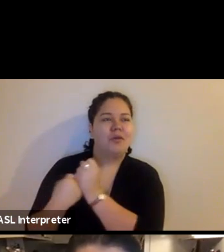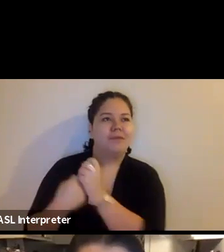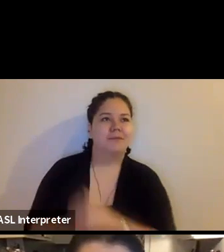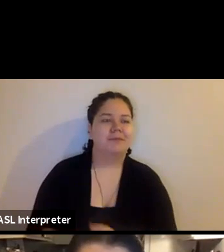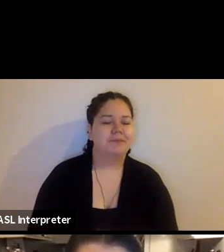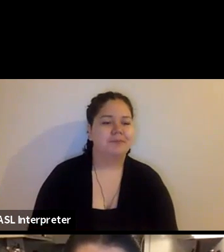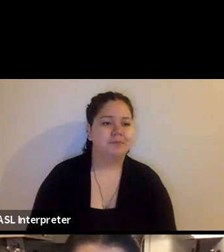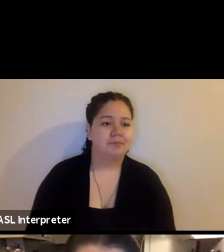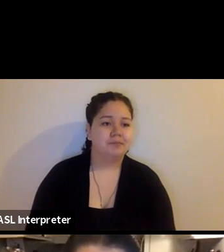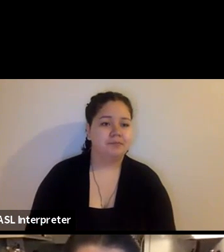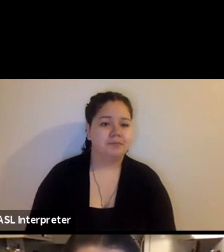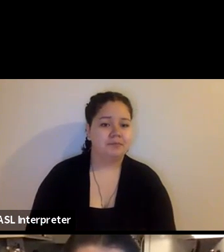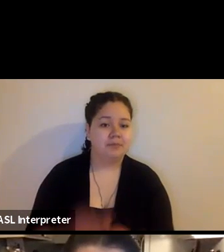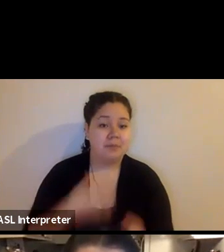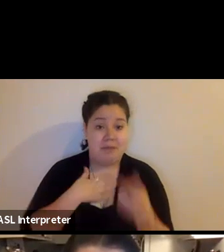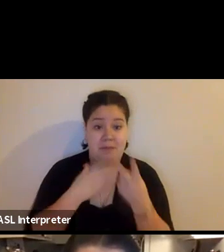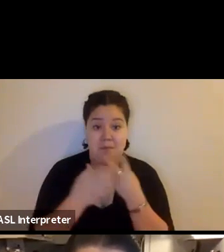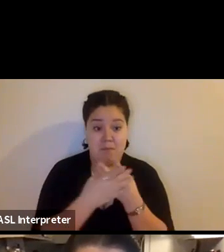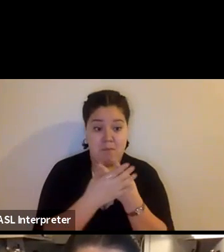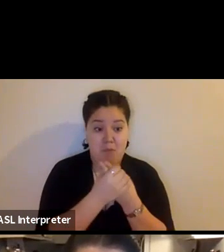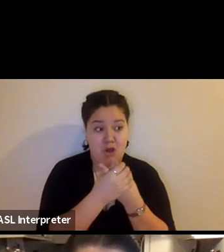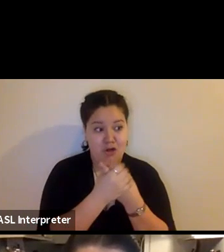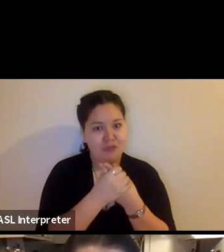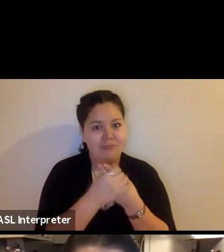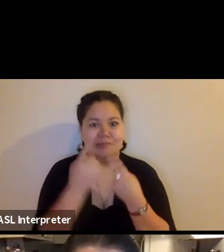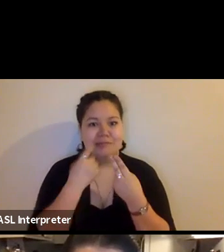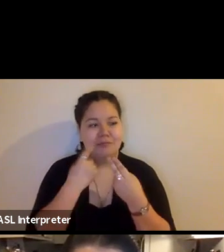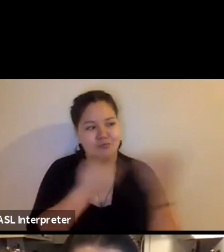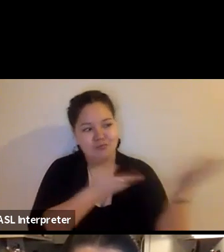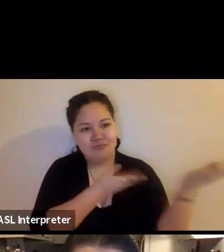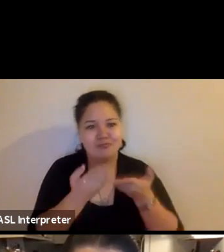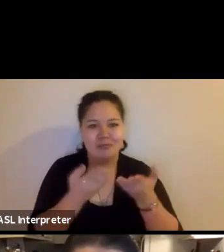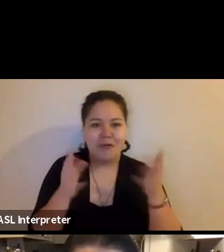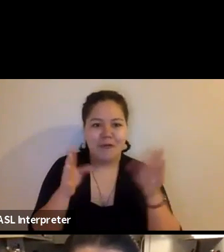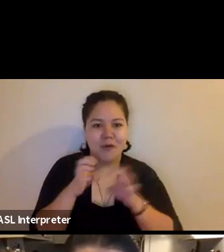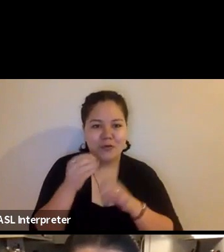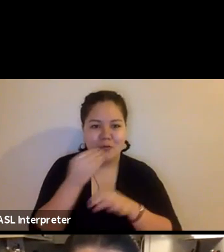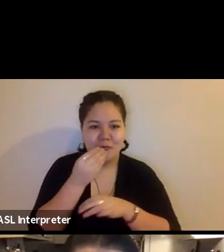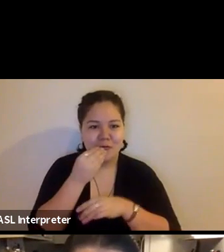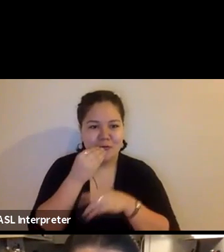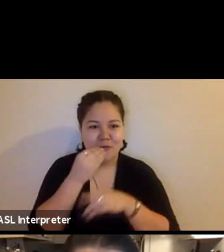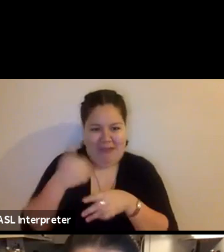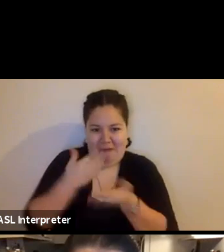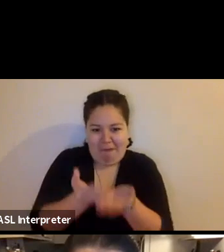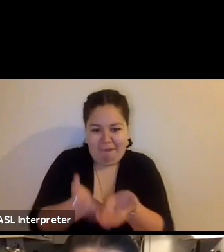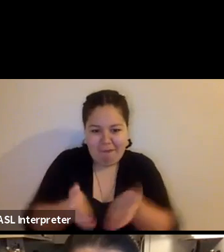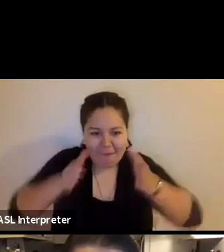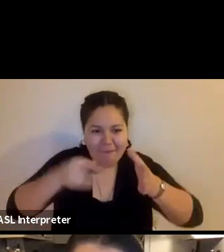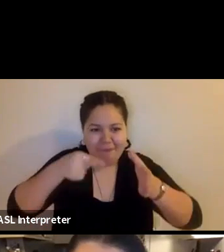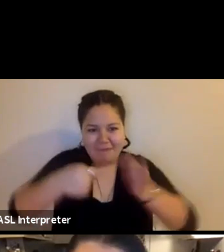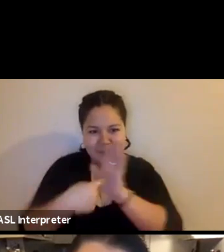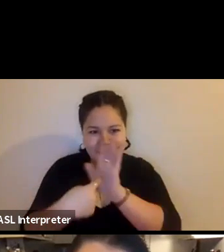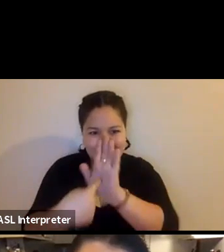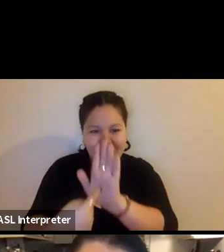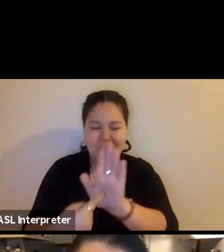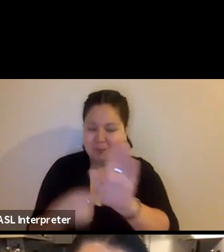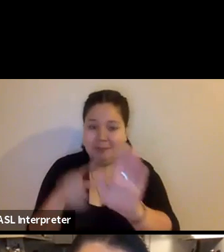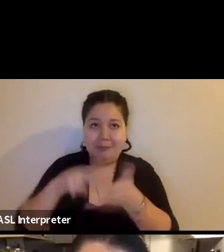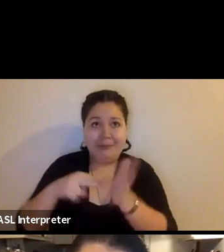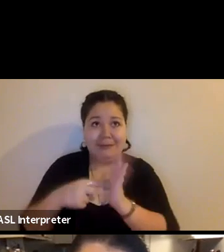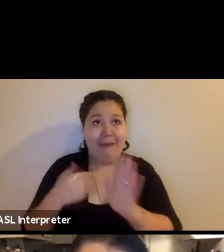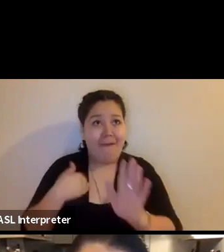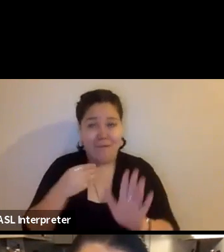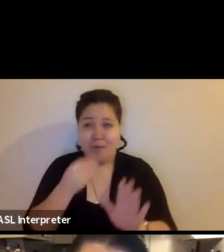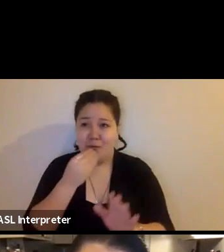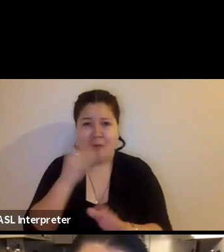My partner brought me some frozen food in this bowl. So I now have food, which is like meeting